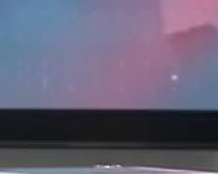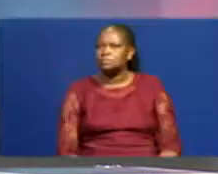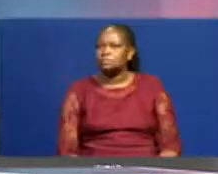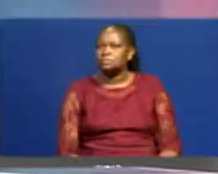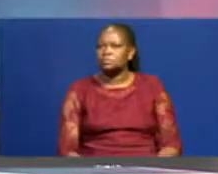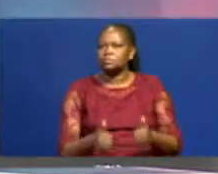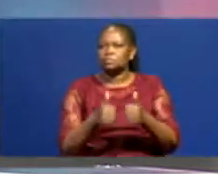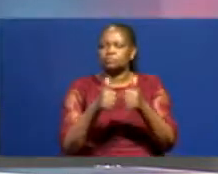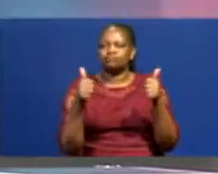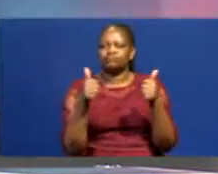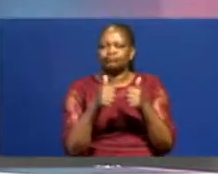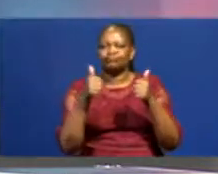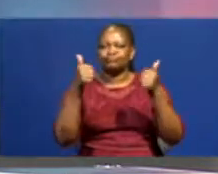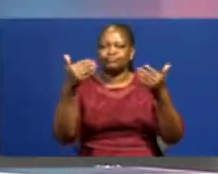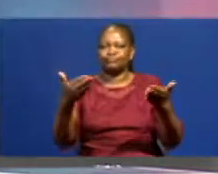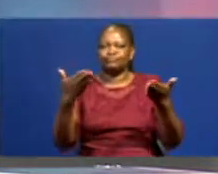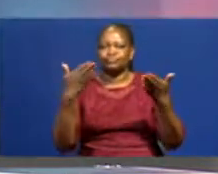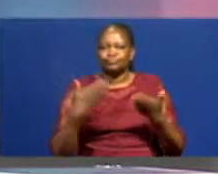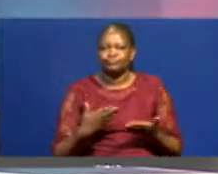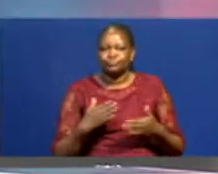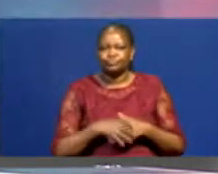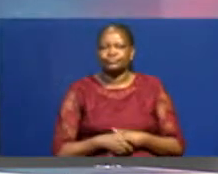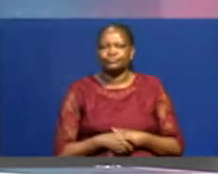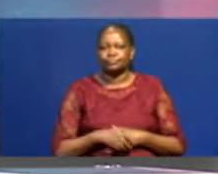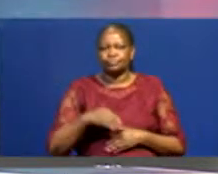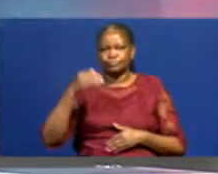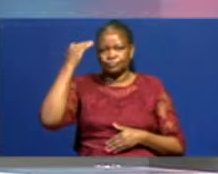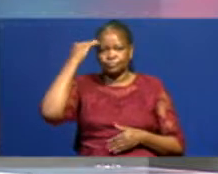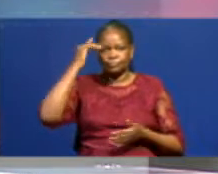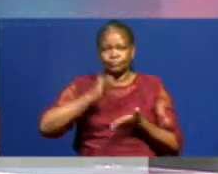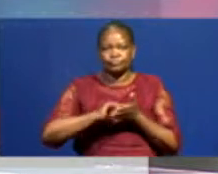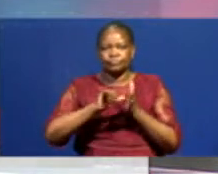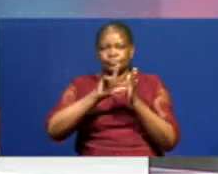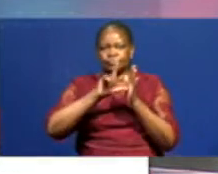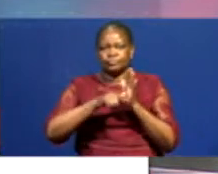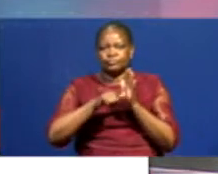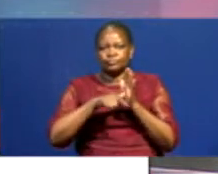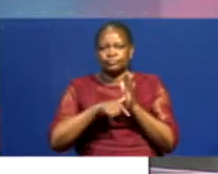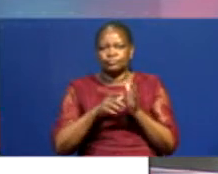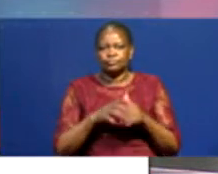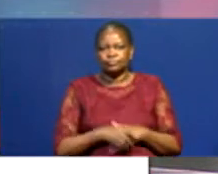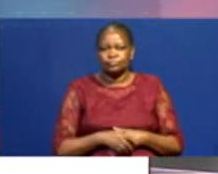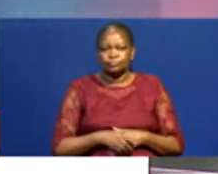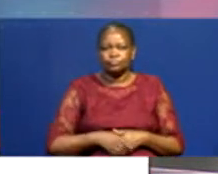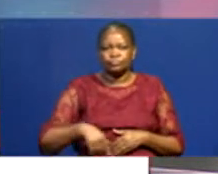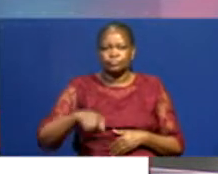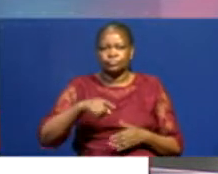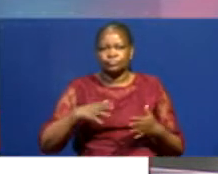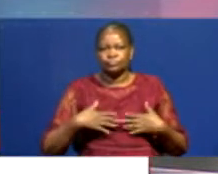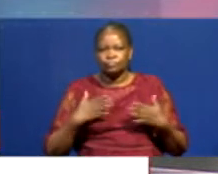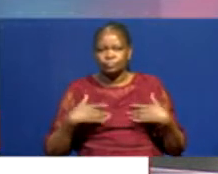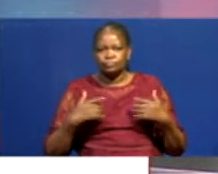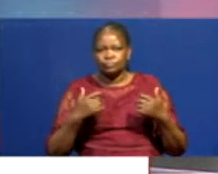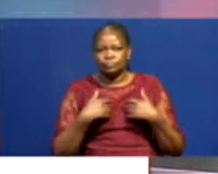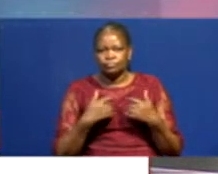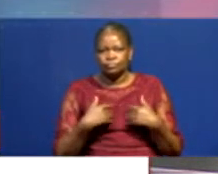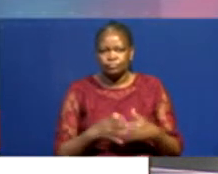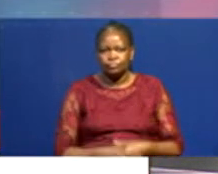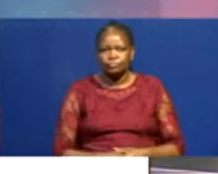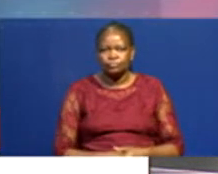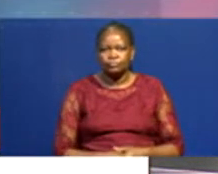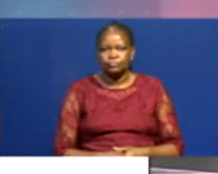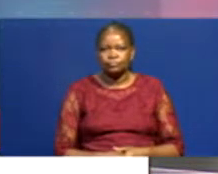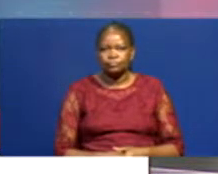Well, there you are. Welcome back. Remember, a little later on, we are delighted to have the